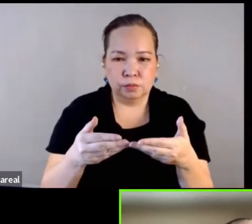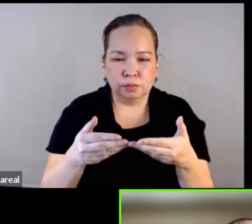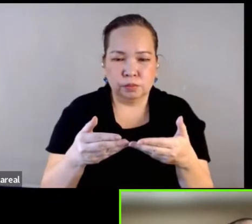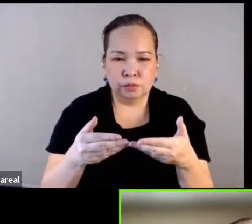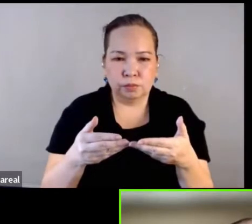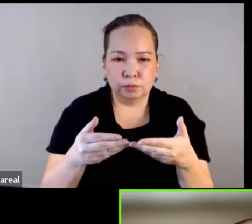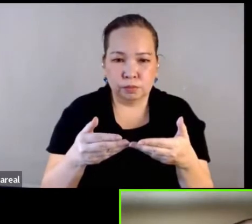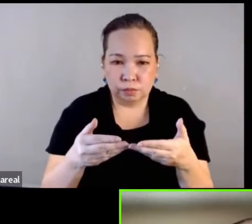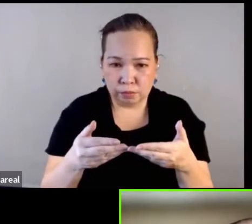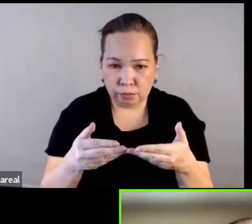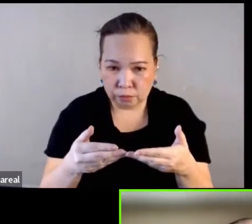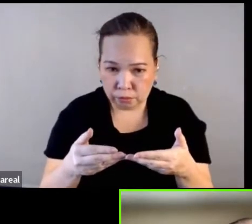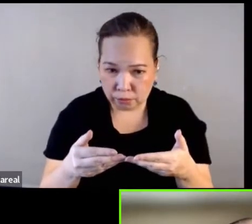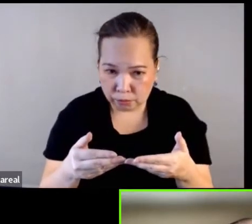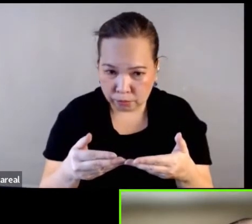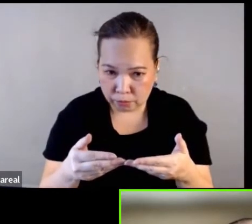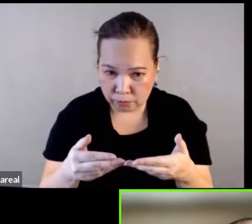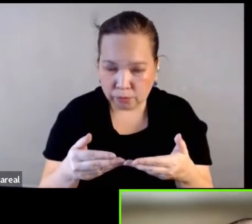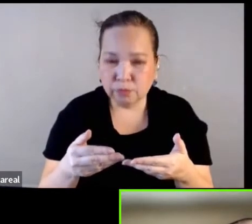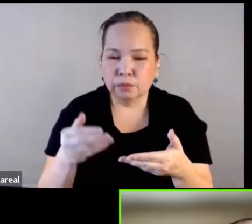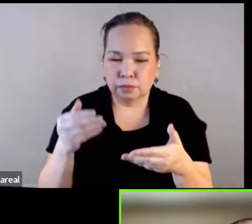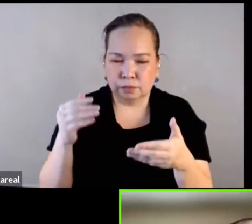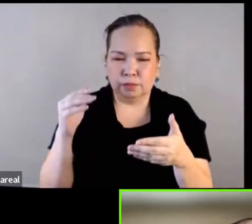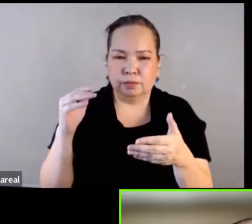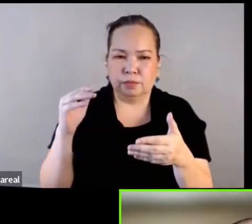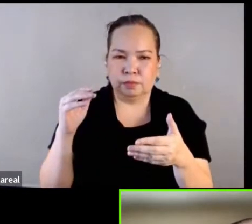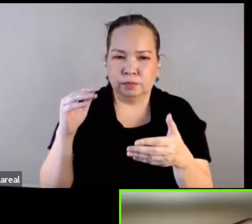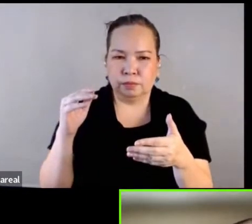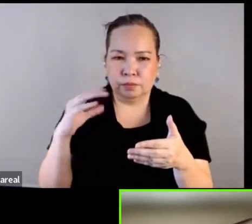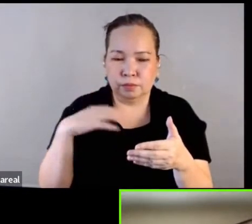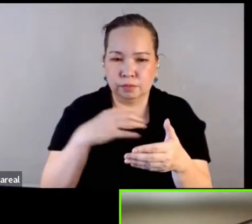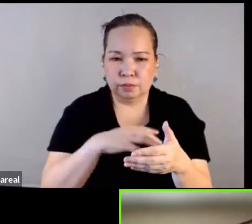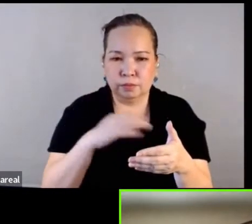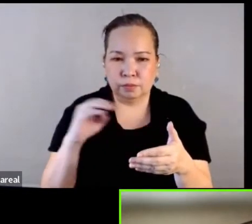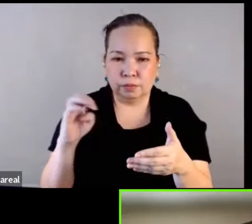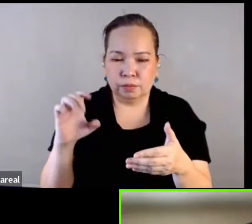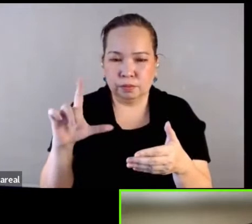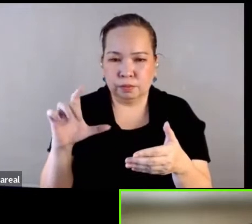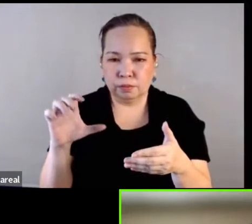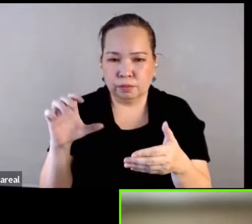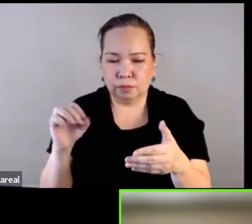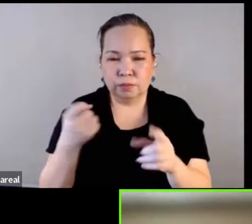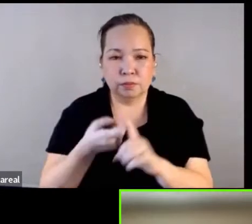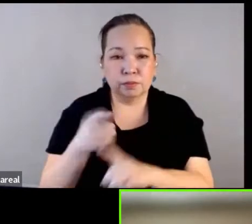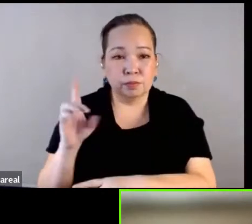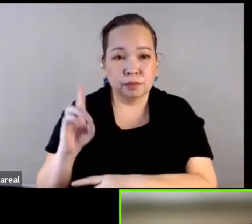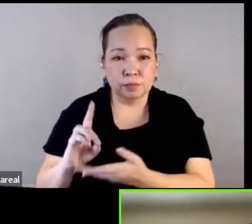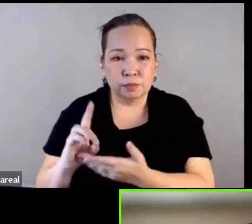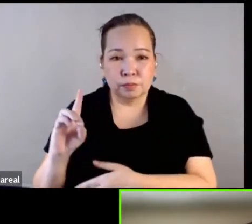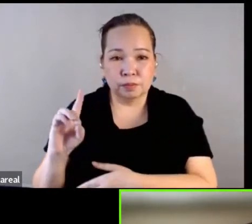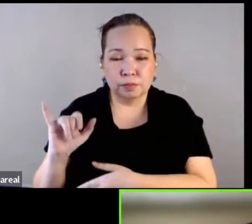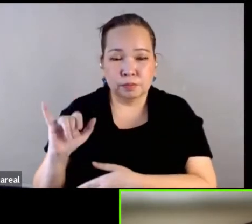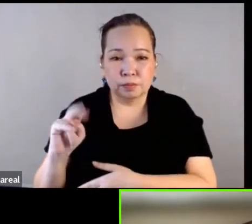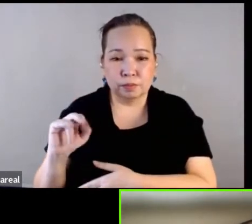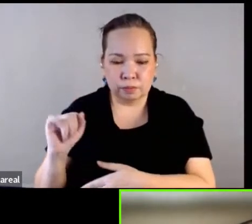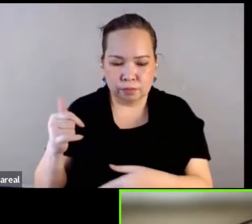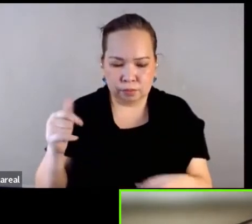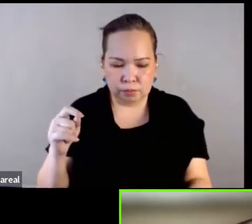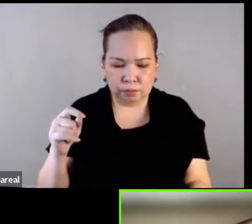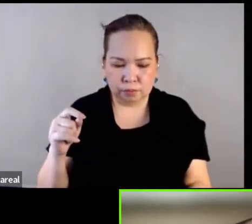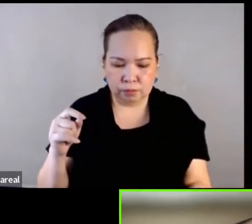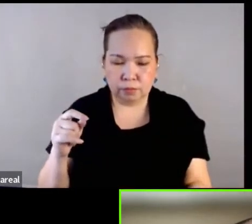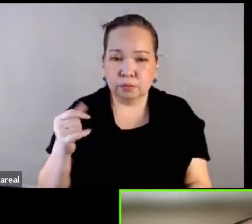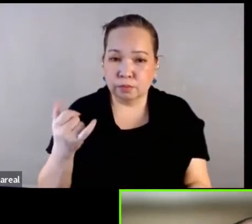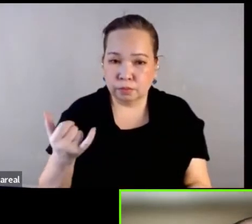Juan D. Ecleo of the Lone District of Dinagat Islands. In this regards,